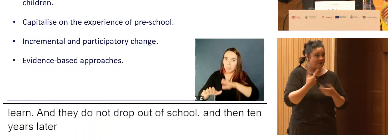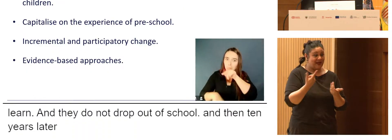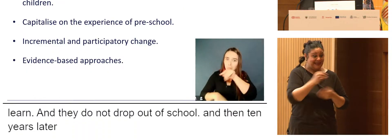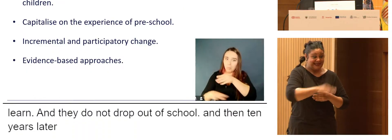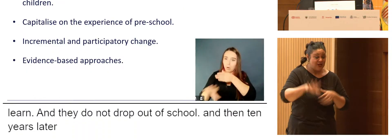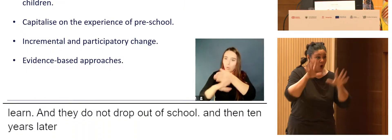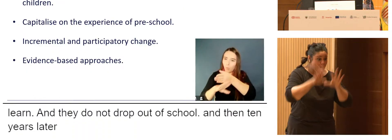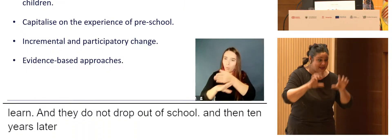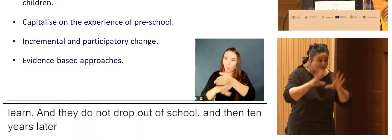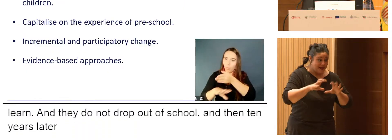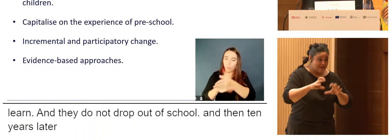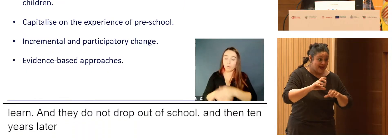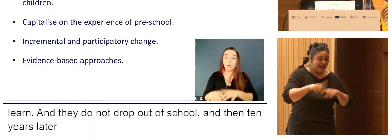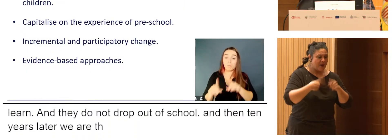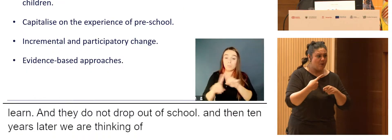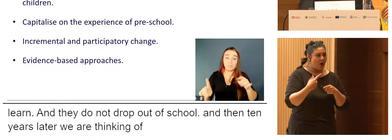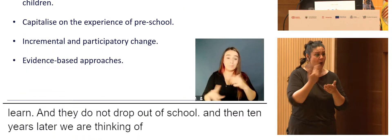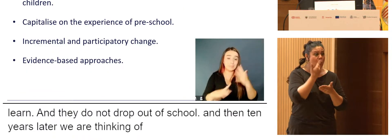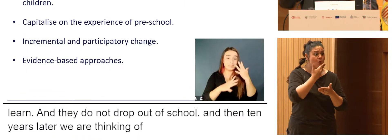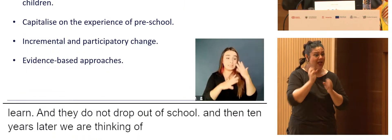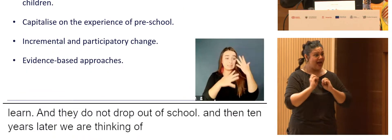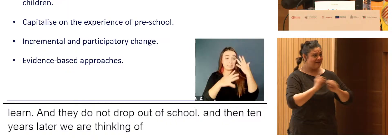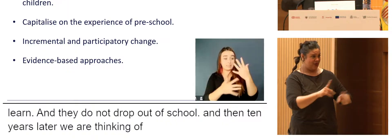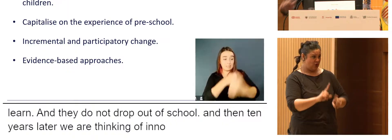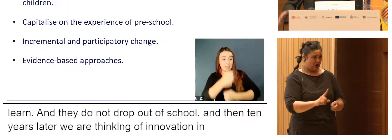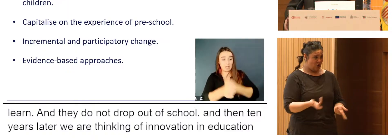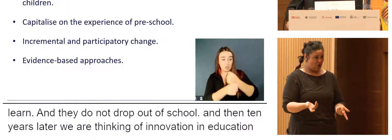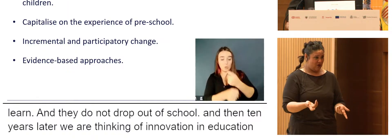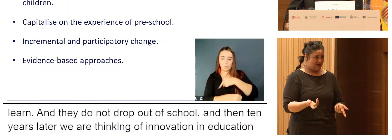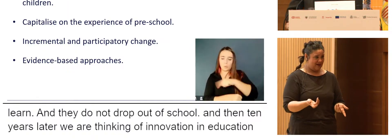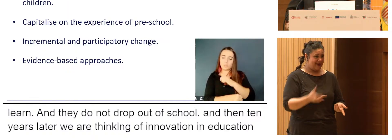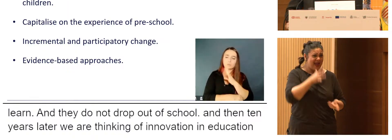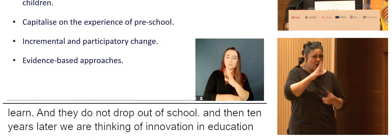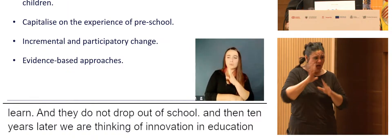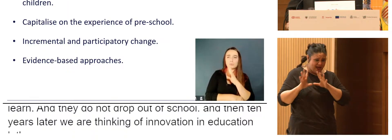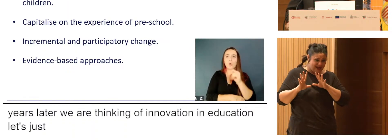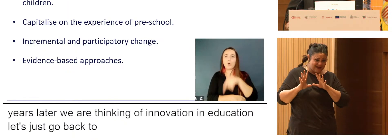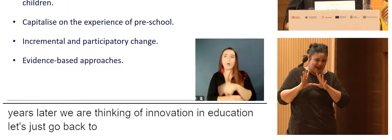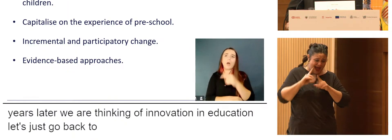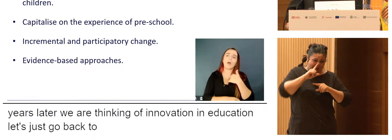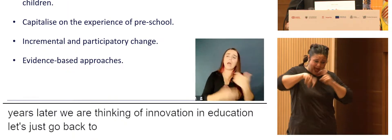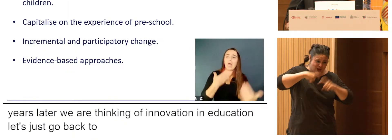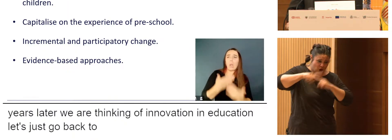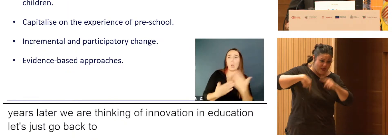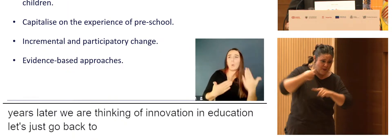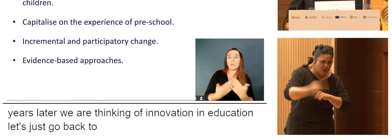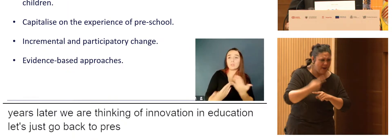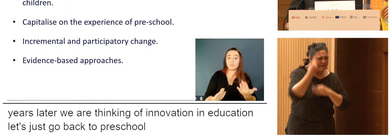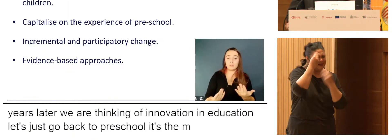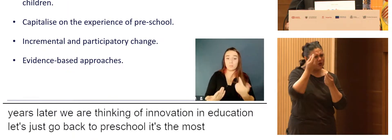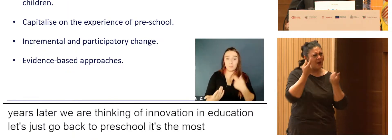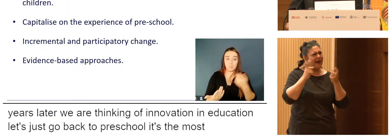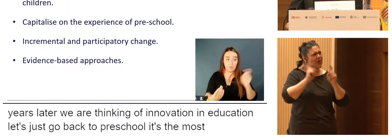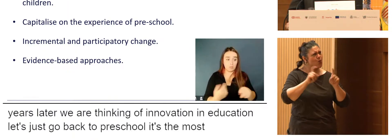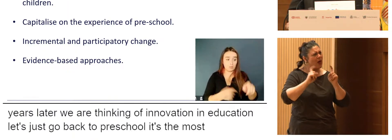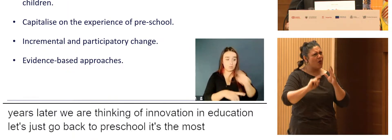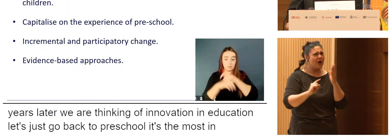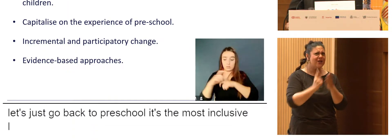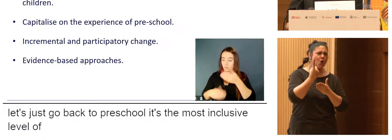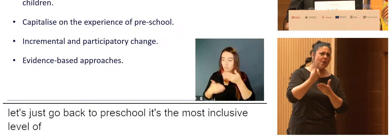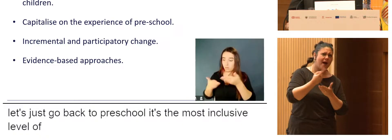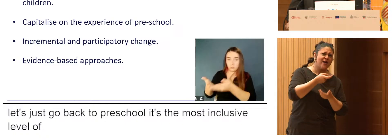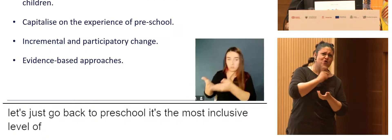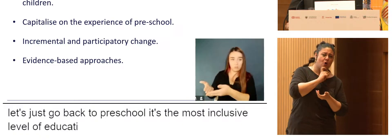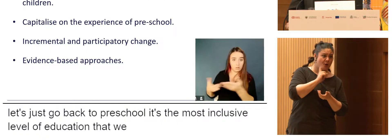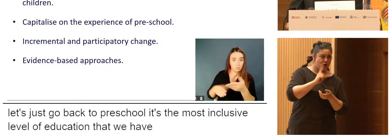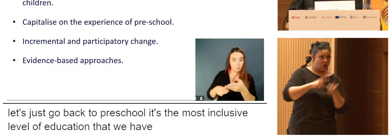are thinking of innovation in education. Let's just go back to preschool. It's the most inclusive level of education that we